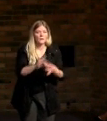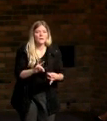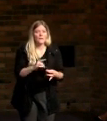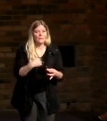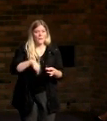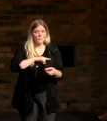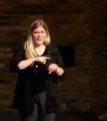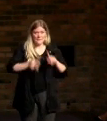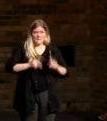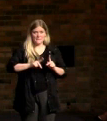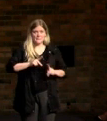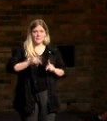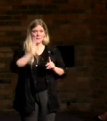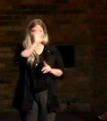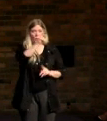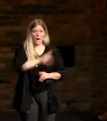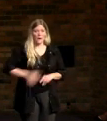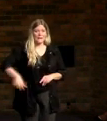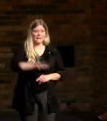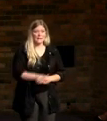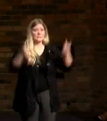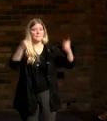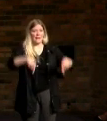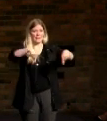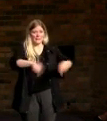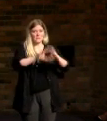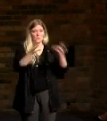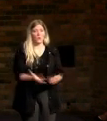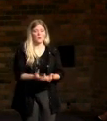bring your kingdom to this world, that we will make